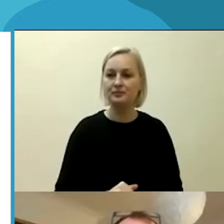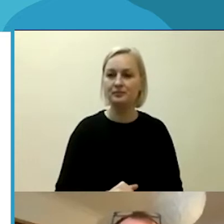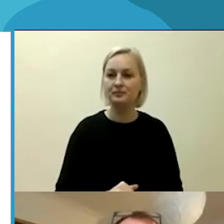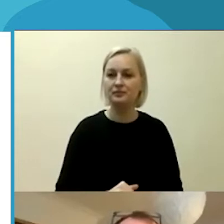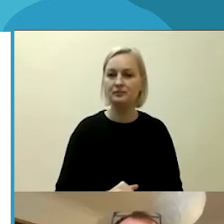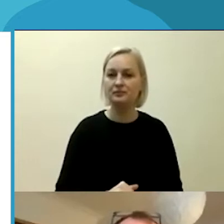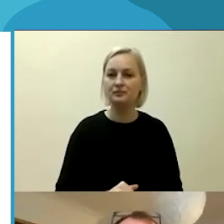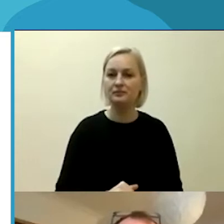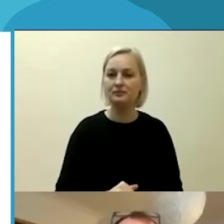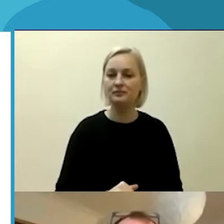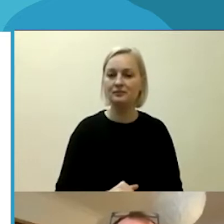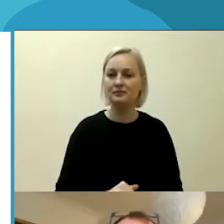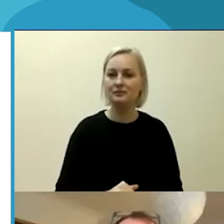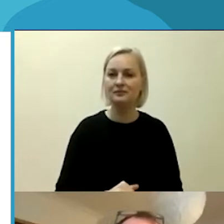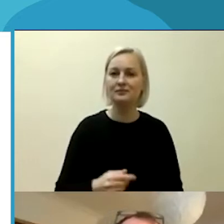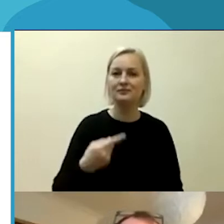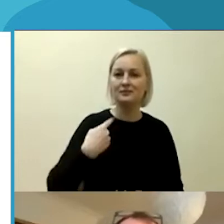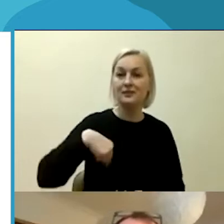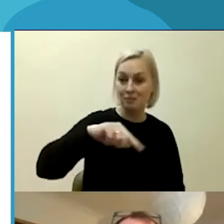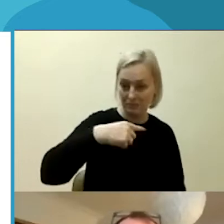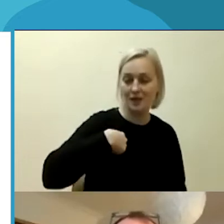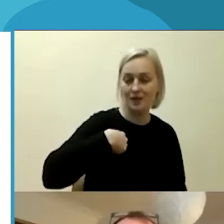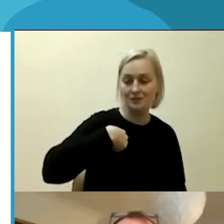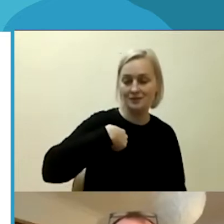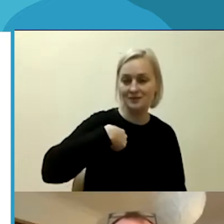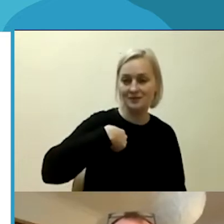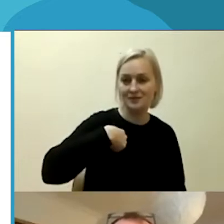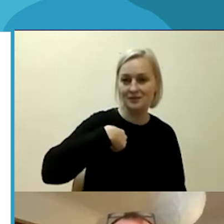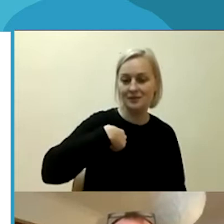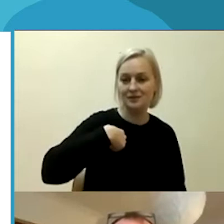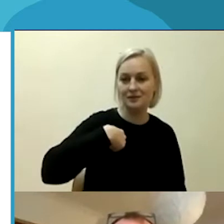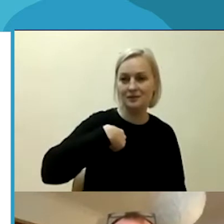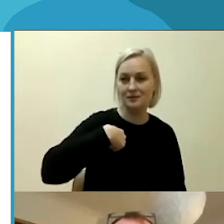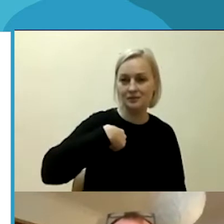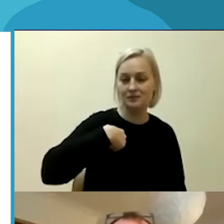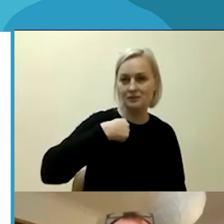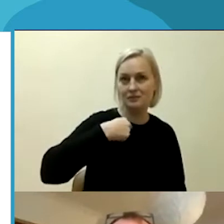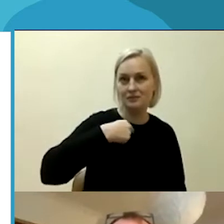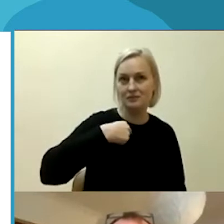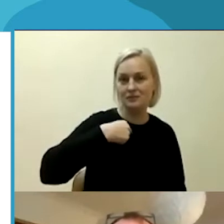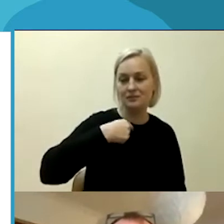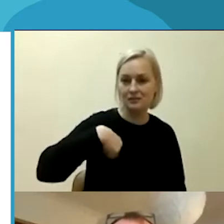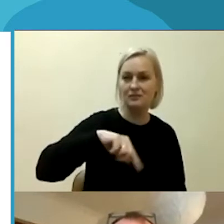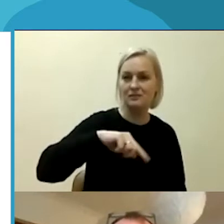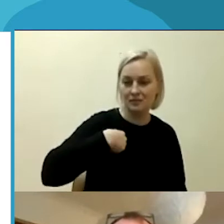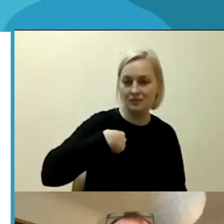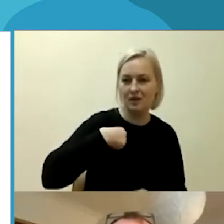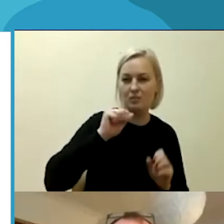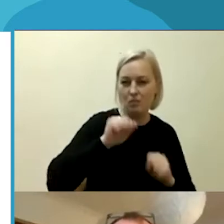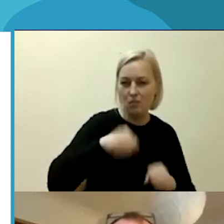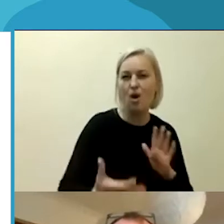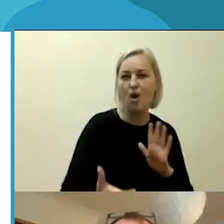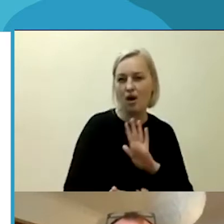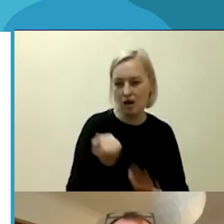$1,000 or euro a year, or in fact about 500, you can run this. But your real costs are in